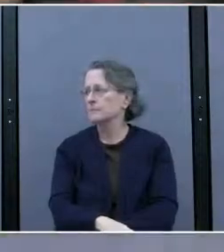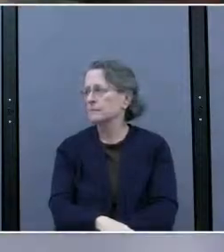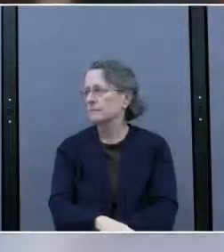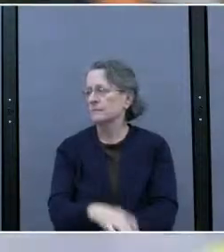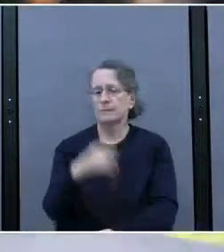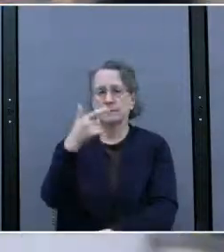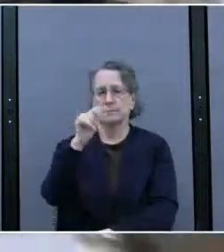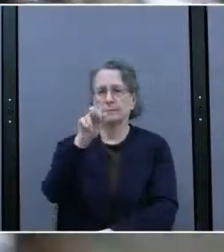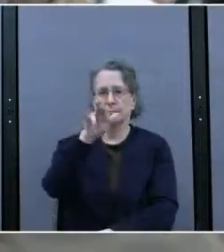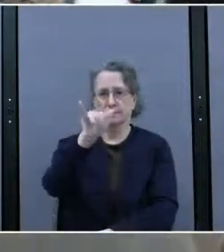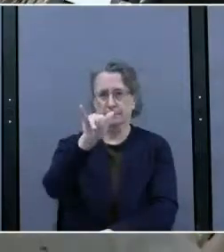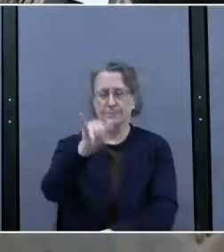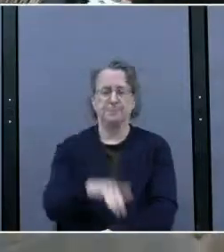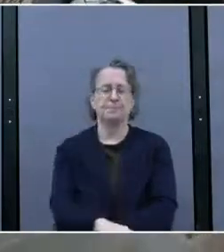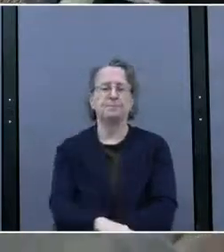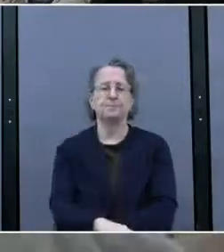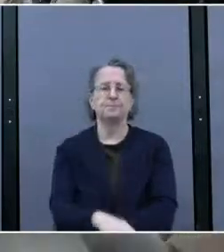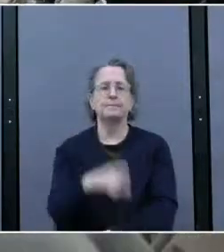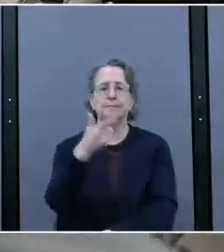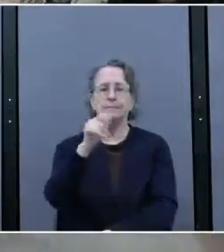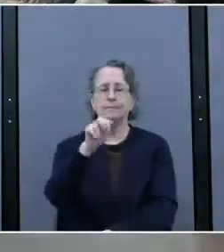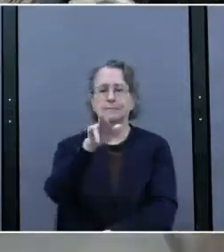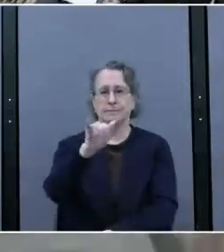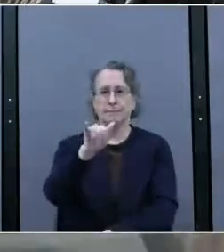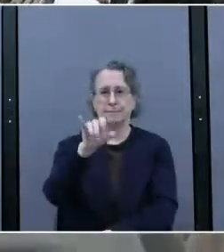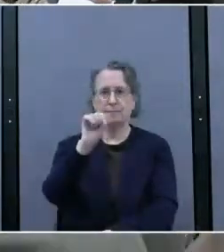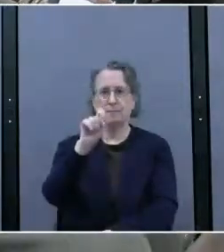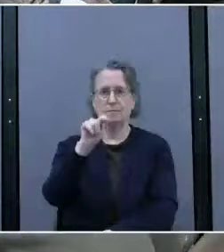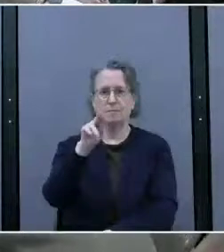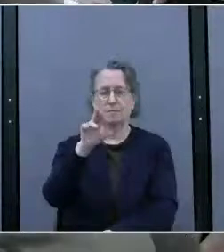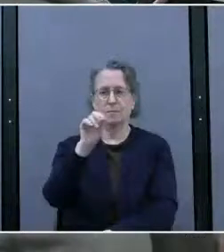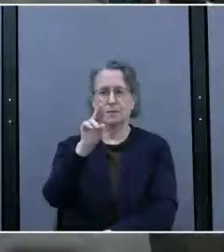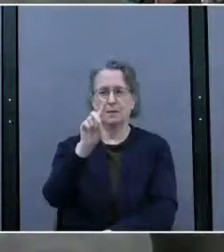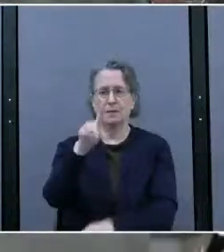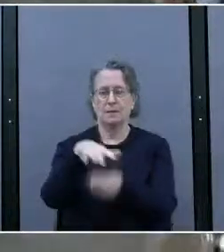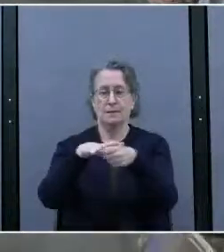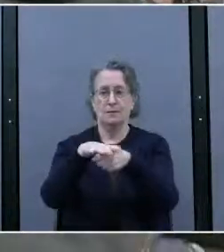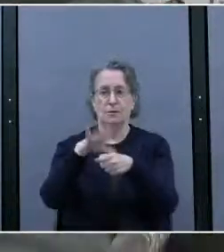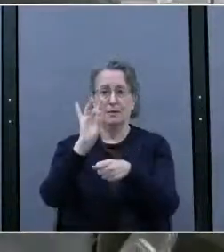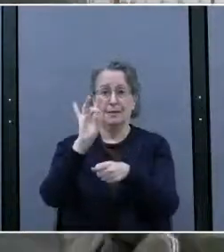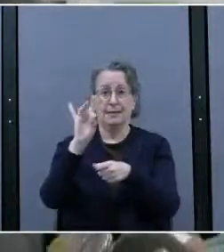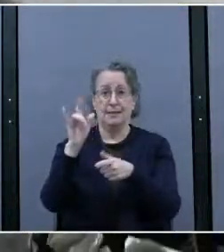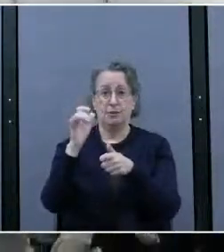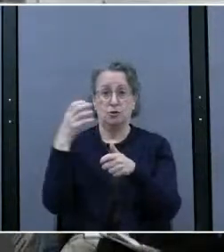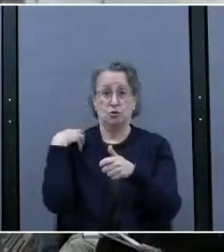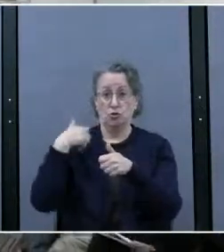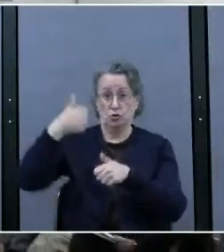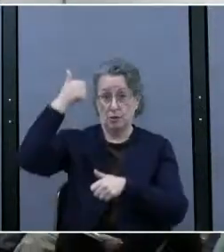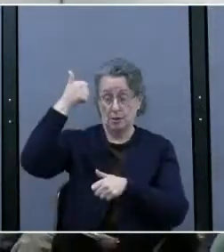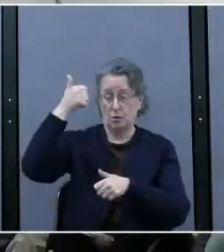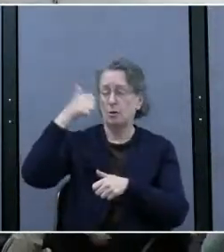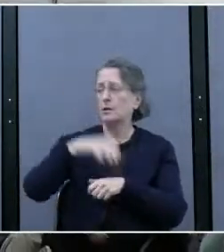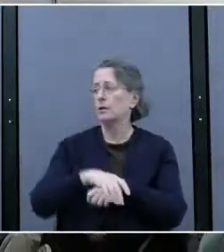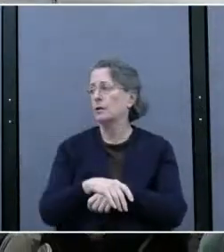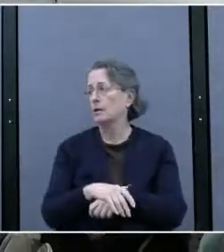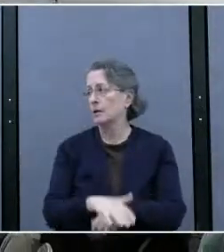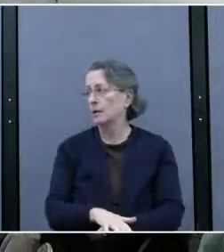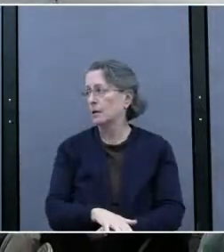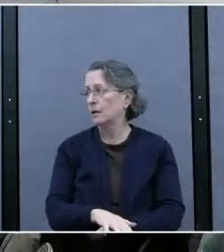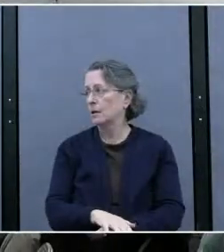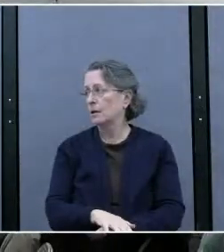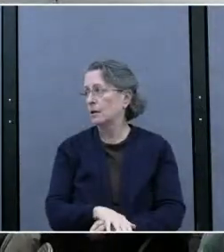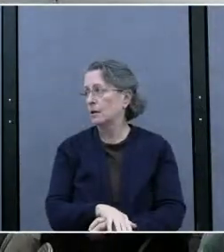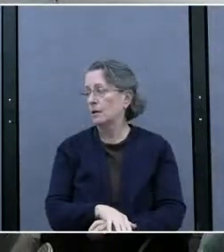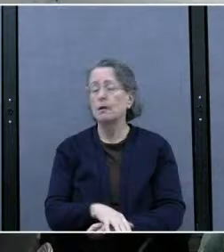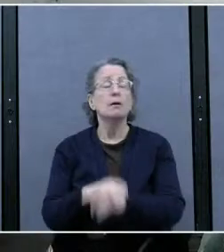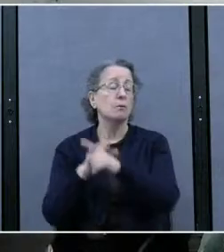Is this okay? It is on. Gary Stroud, District 8 Chair. Along with that, what Kate was saying, I was just also mentioning too, watching